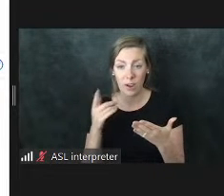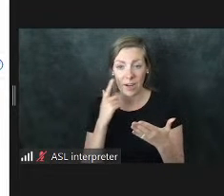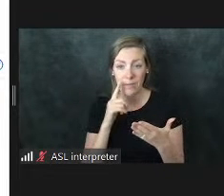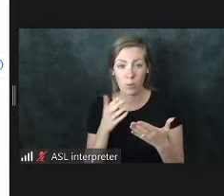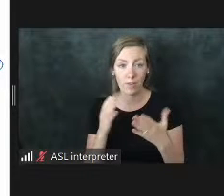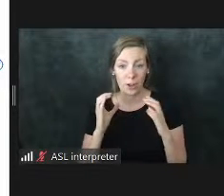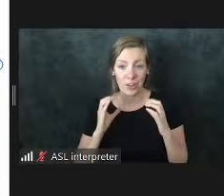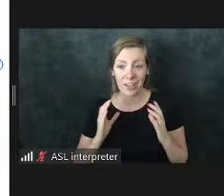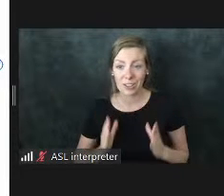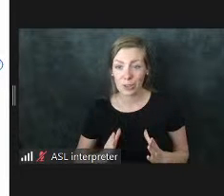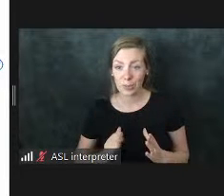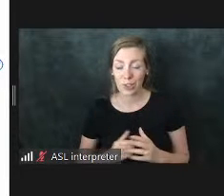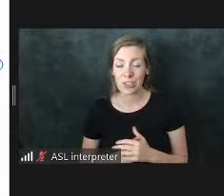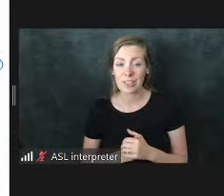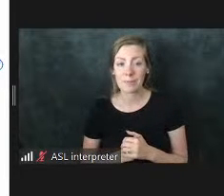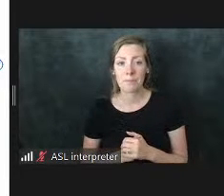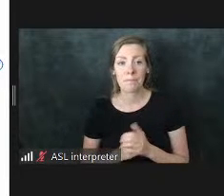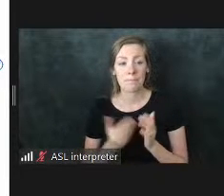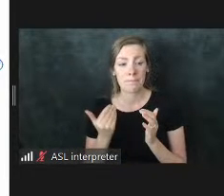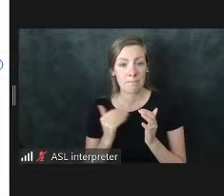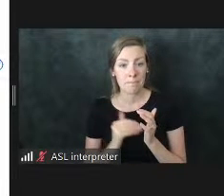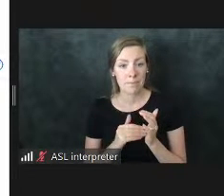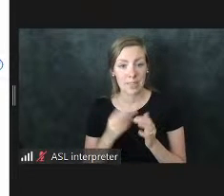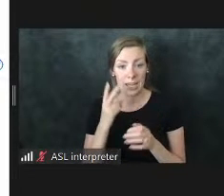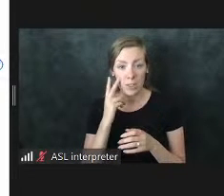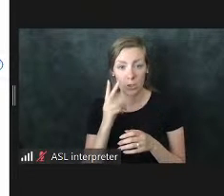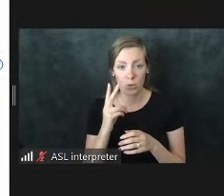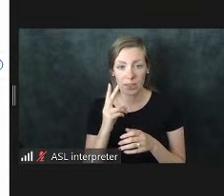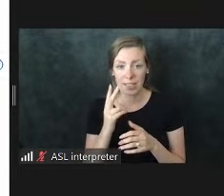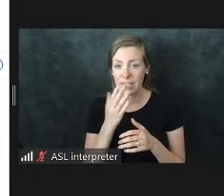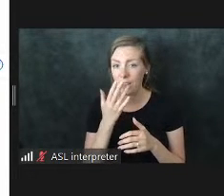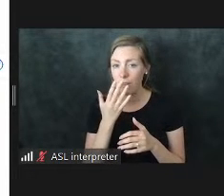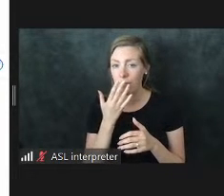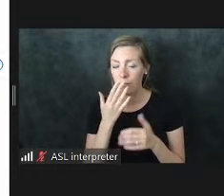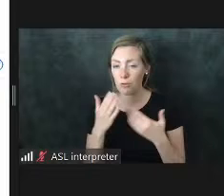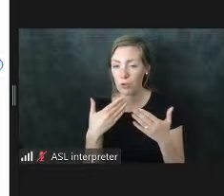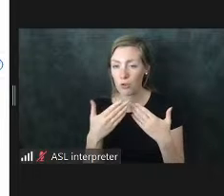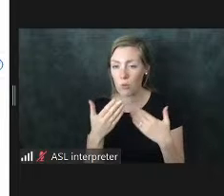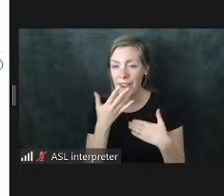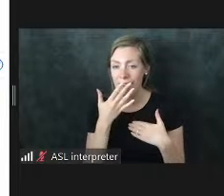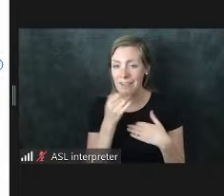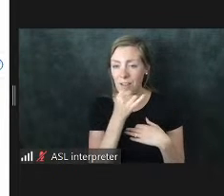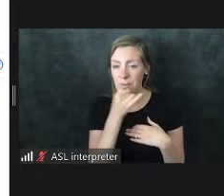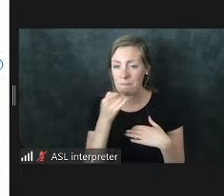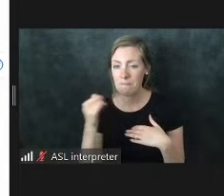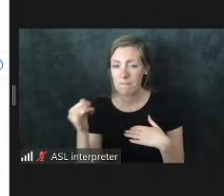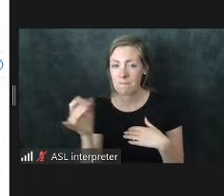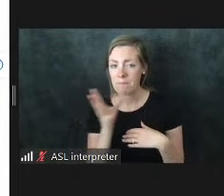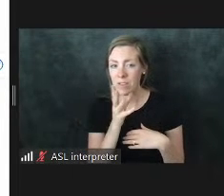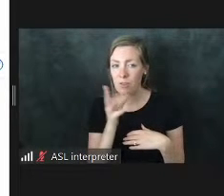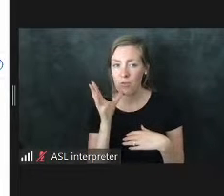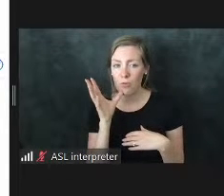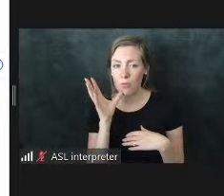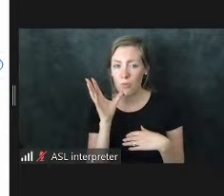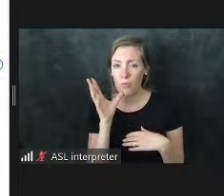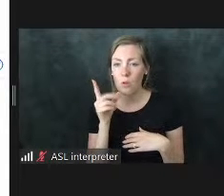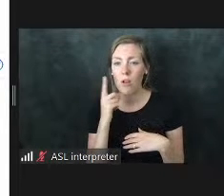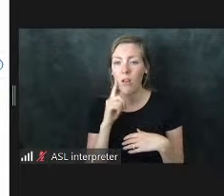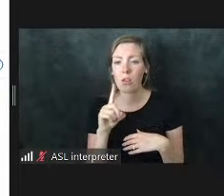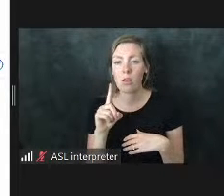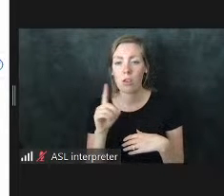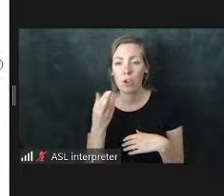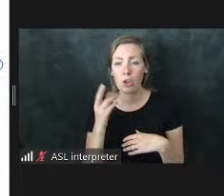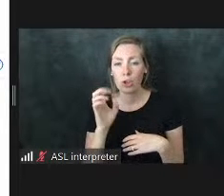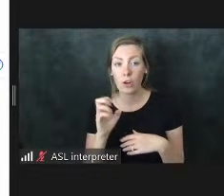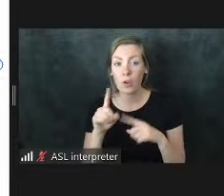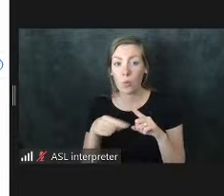customers. viendo para los Again, you see that dashed line at the top. That's the curve of the reservoir. When the water